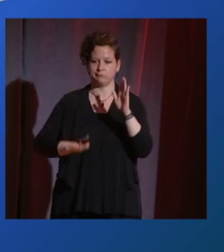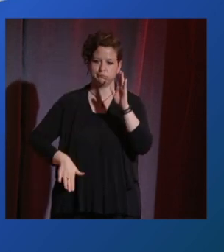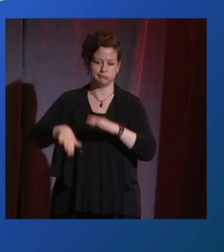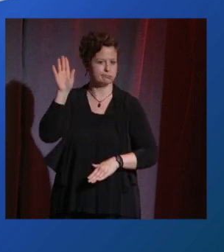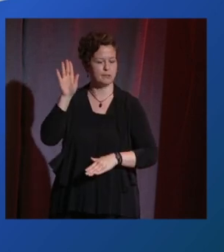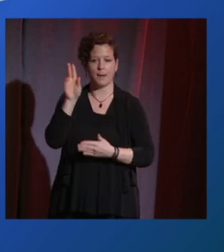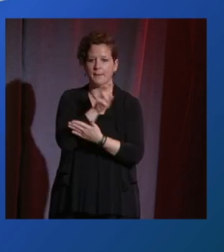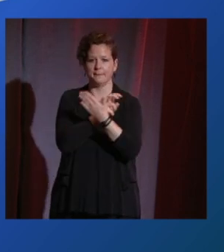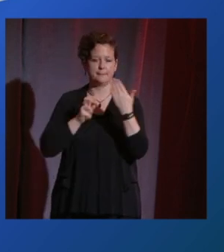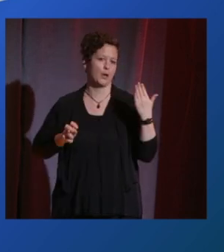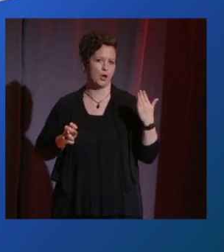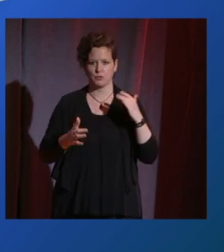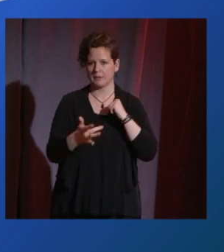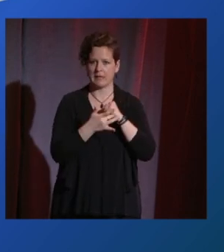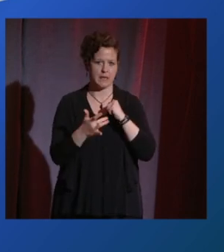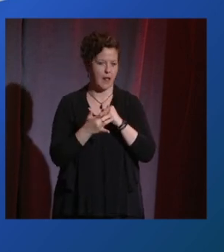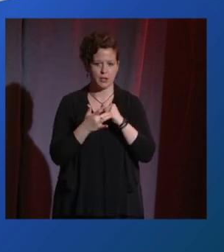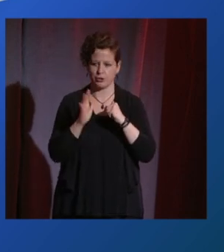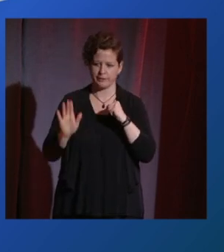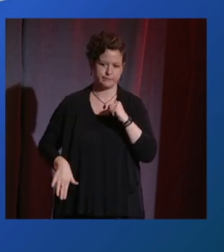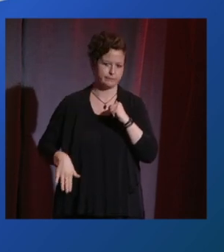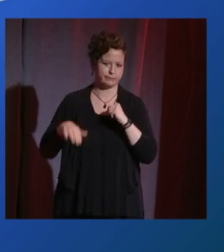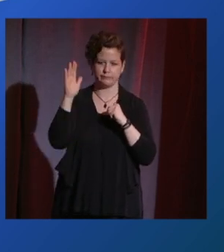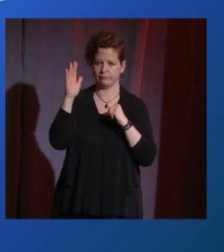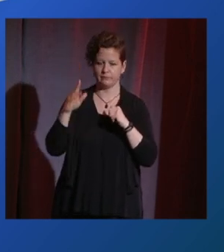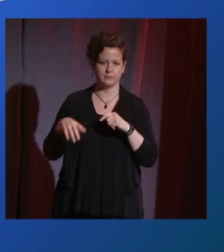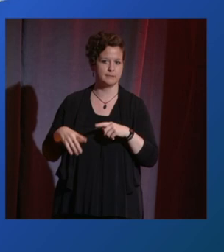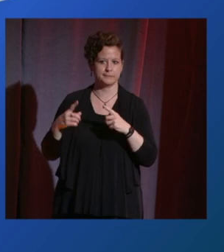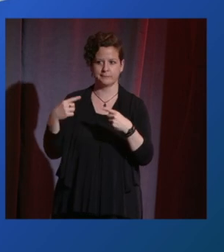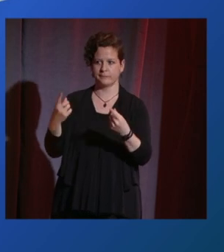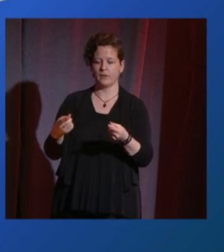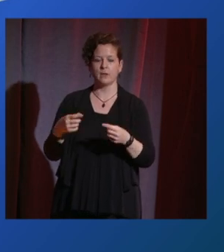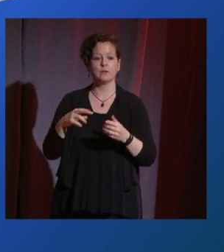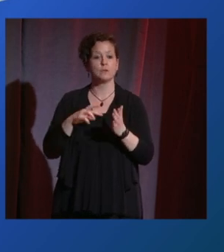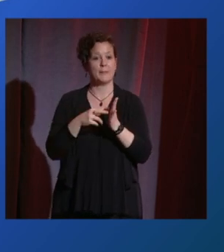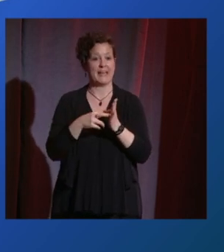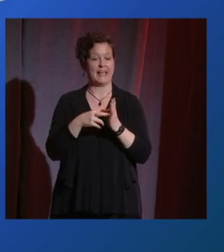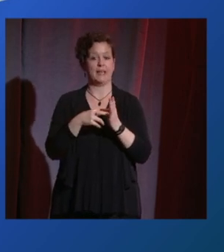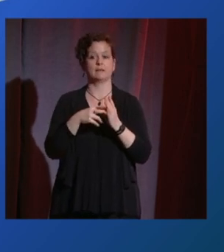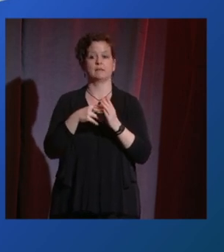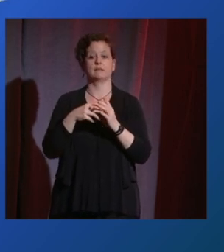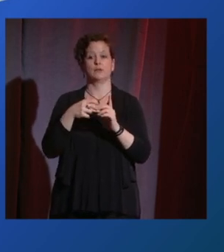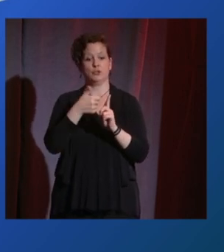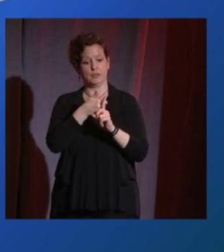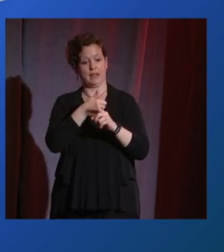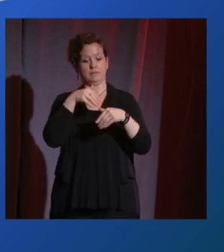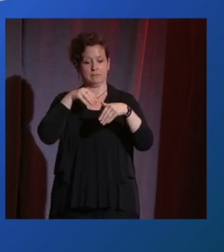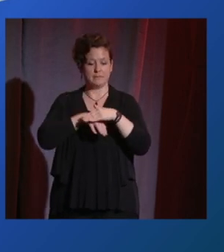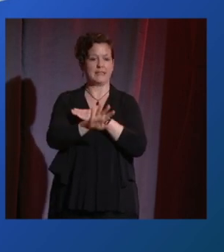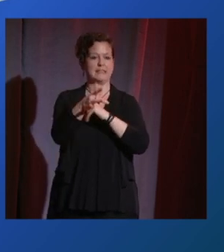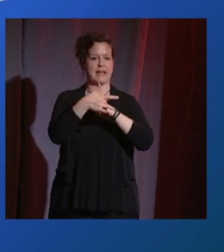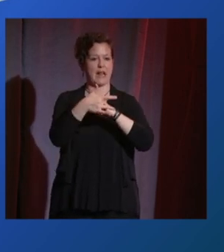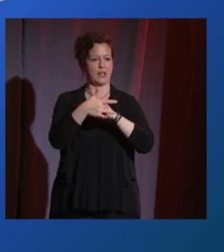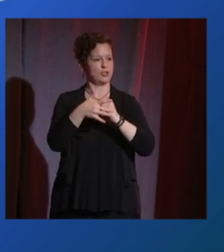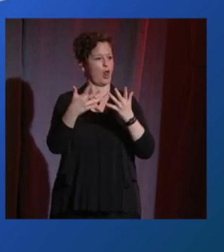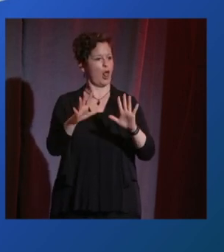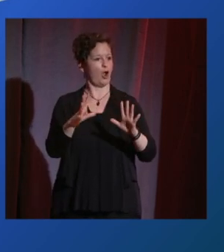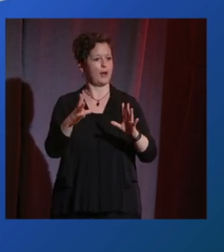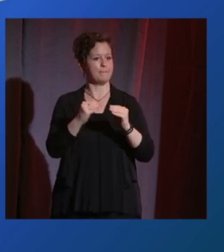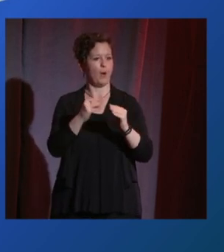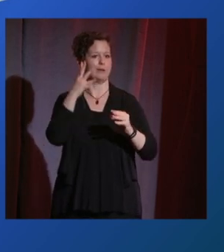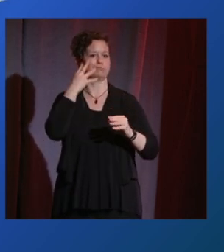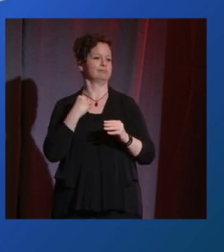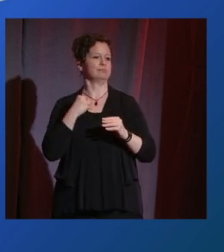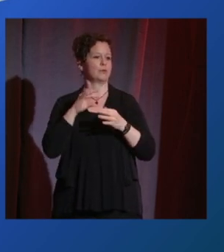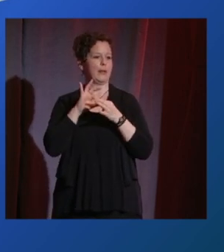in technology all the time so of course you're going to come into the workplace with a jump or IOP Pine that you would come in with a jump